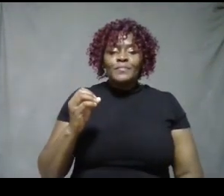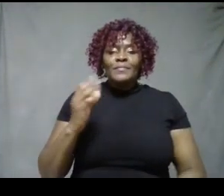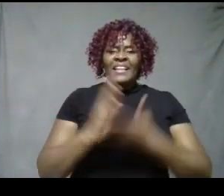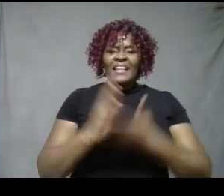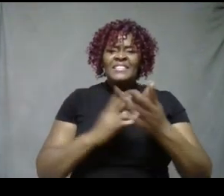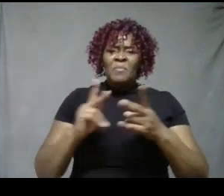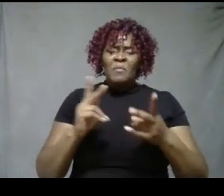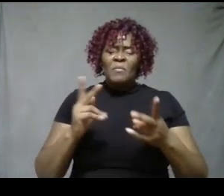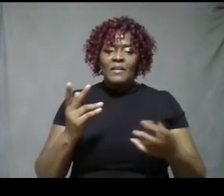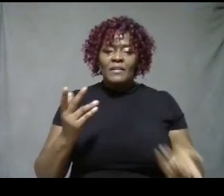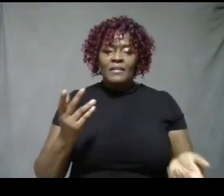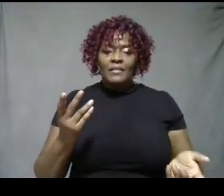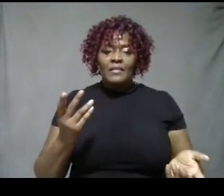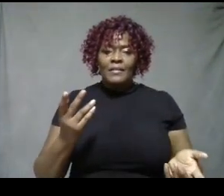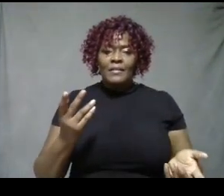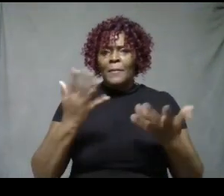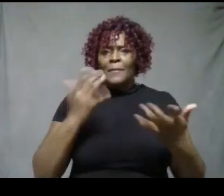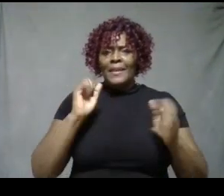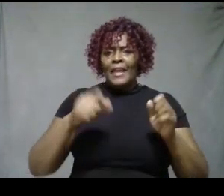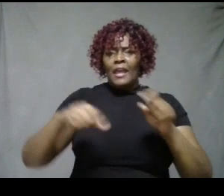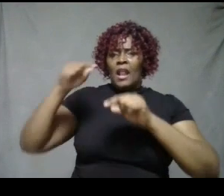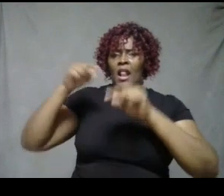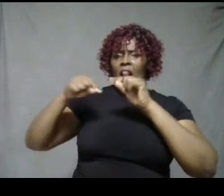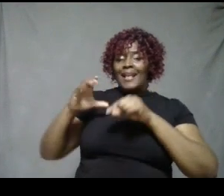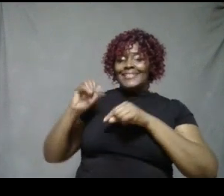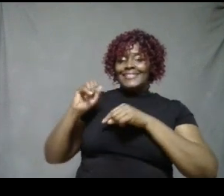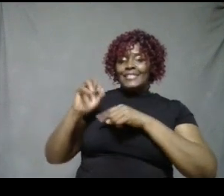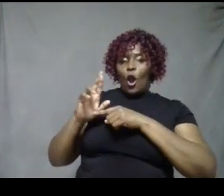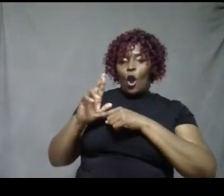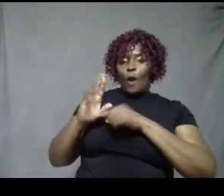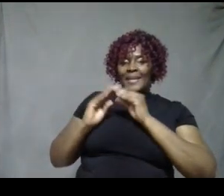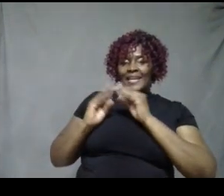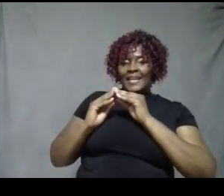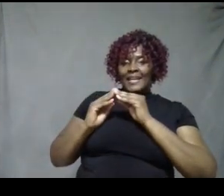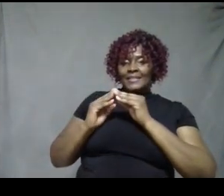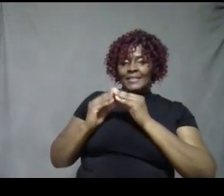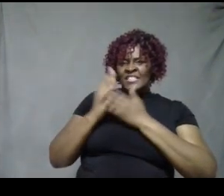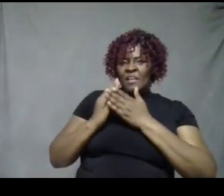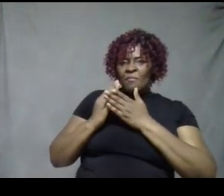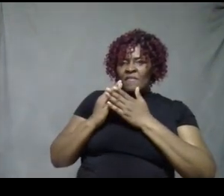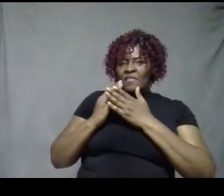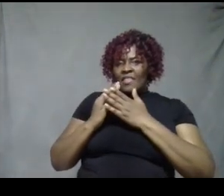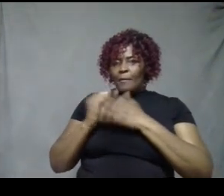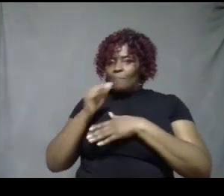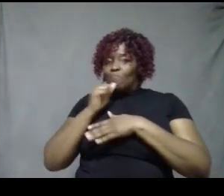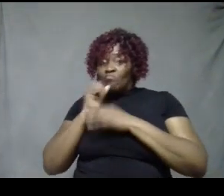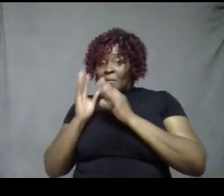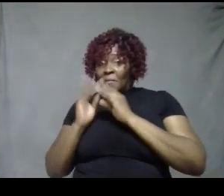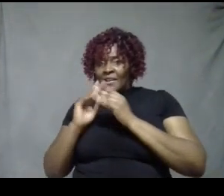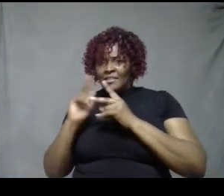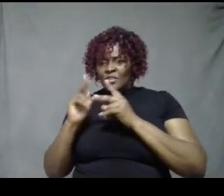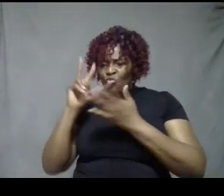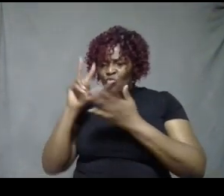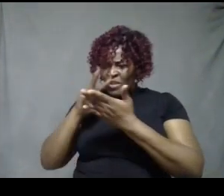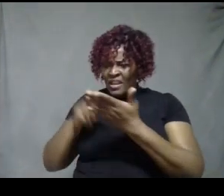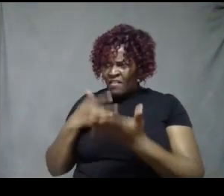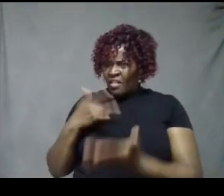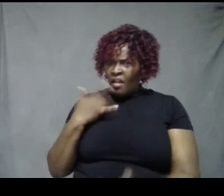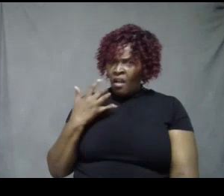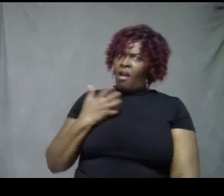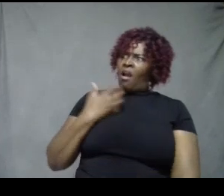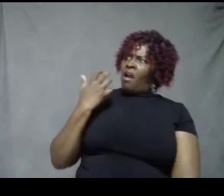back to the CRA minutes of some of the closed door sessions and they'd be surprised at some of the things that were said. But they needed to be